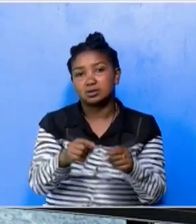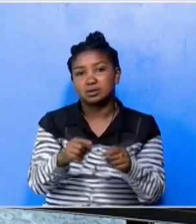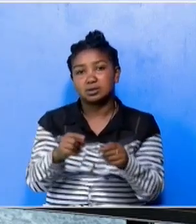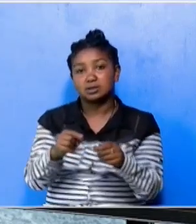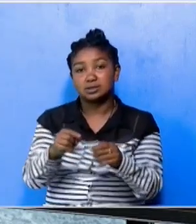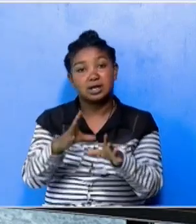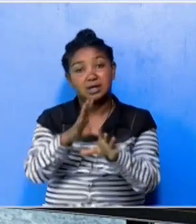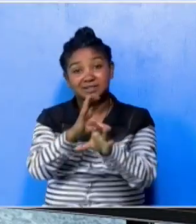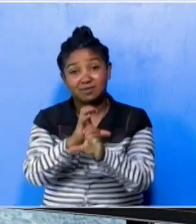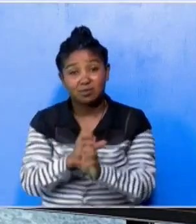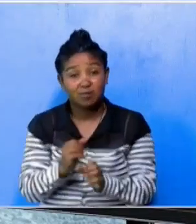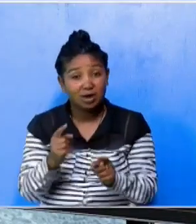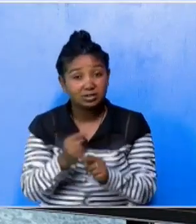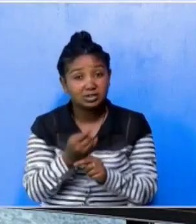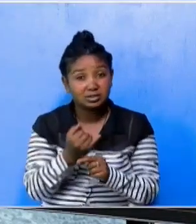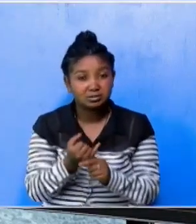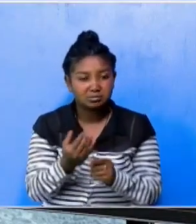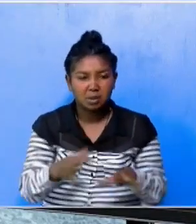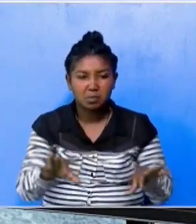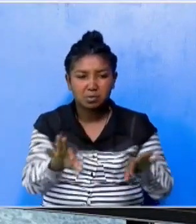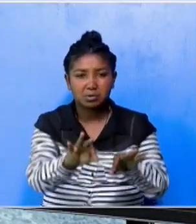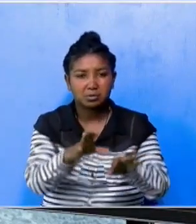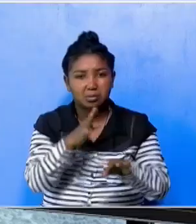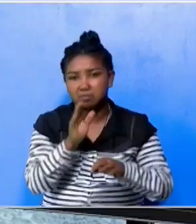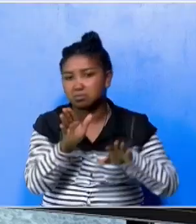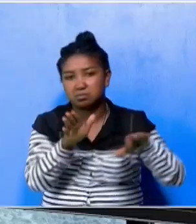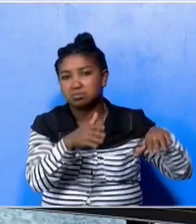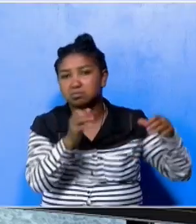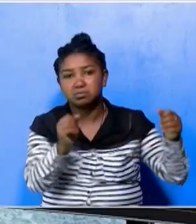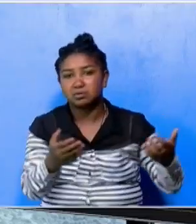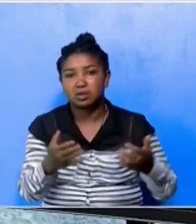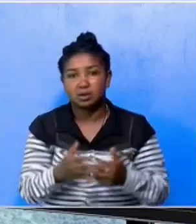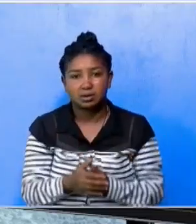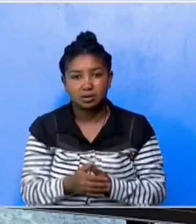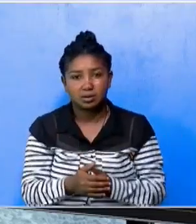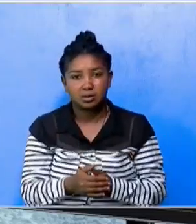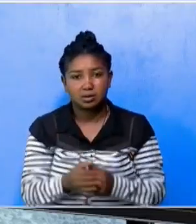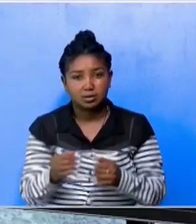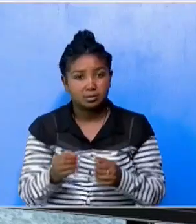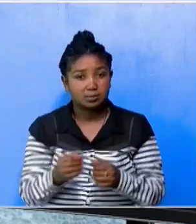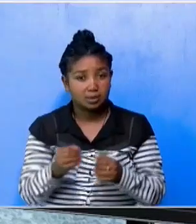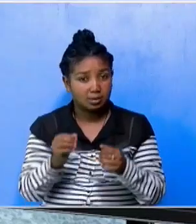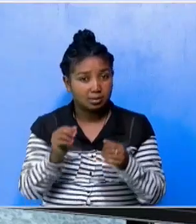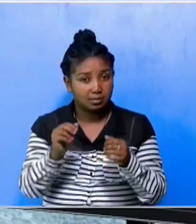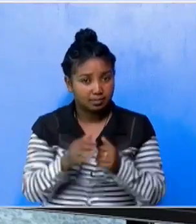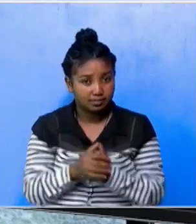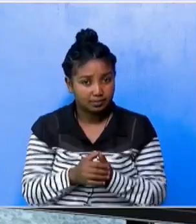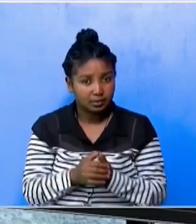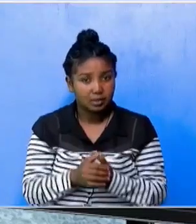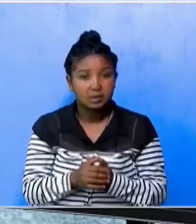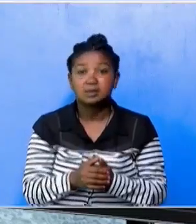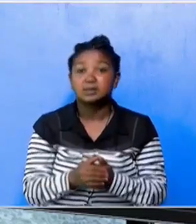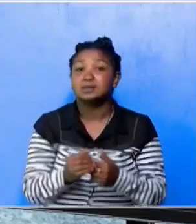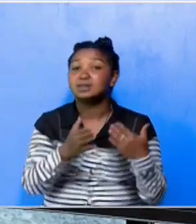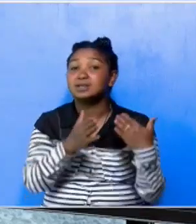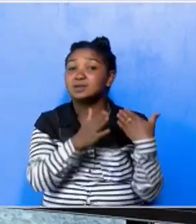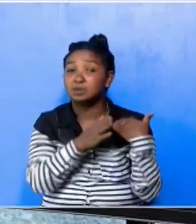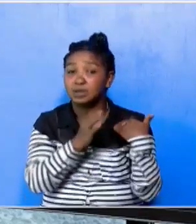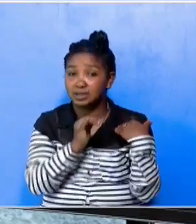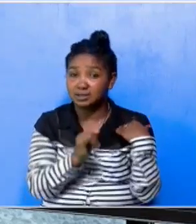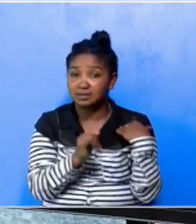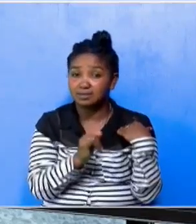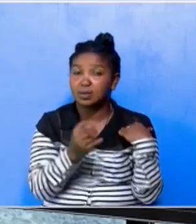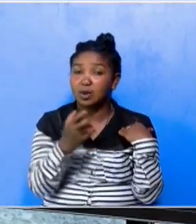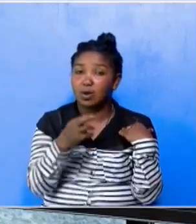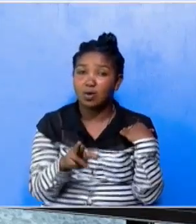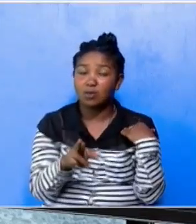the receiver's action is not important in the subject? I mean in the passive voice? The subject is,